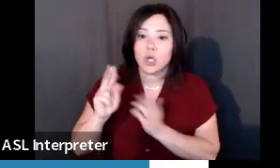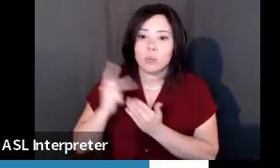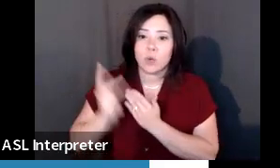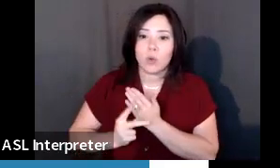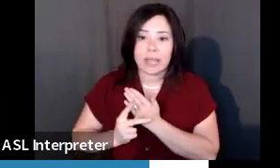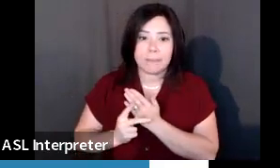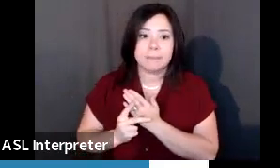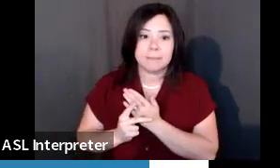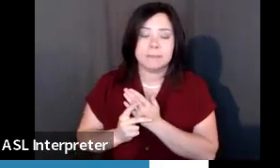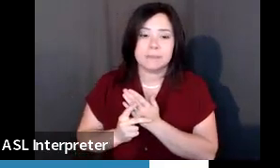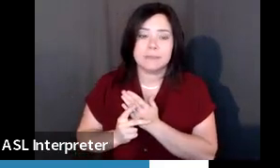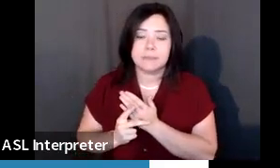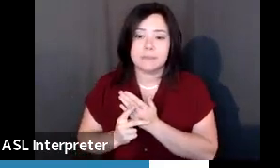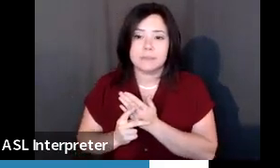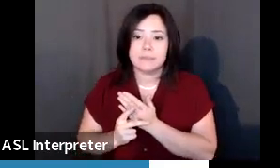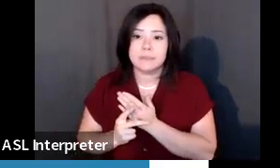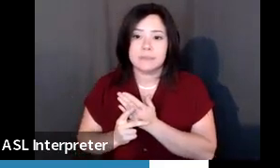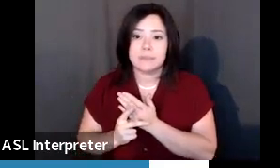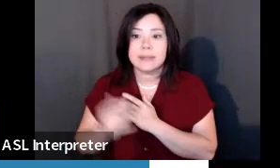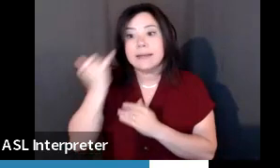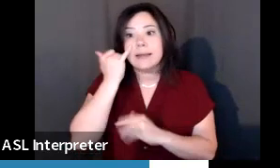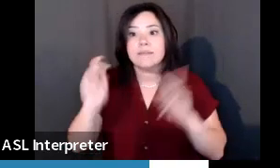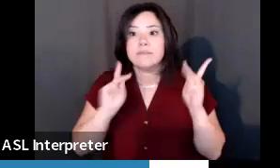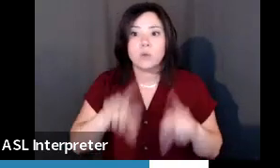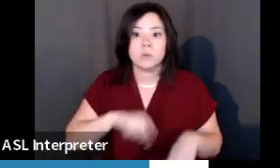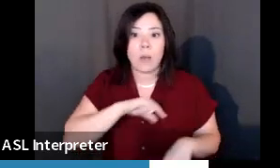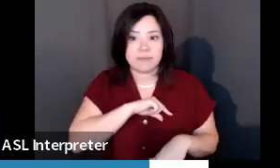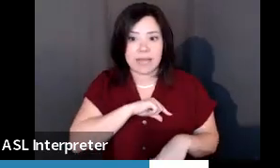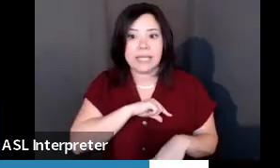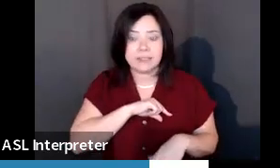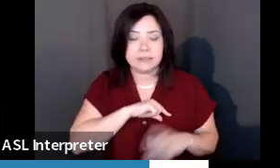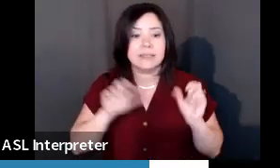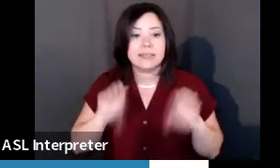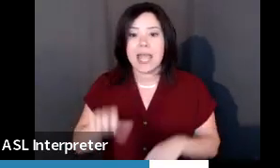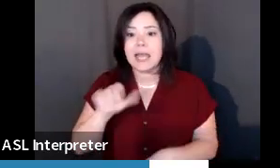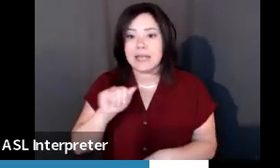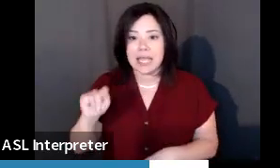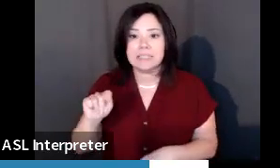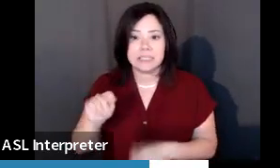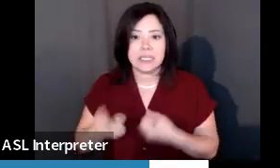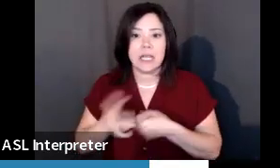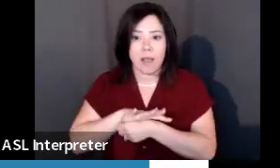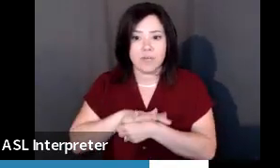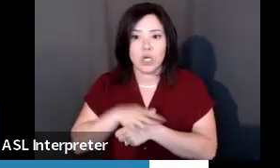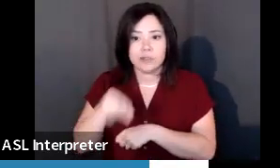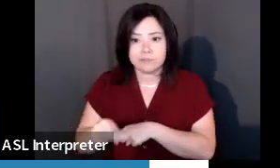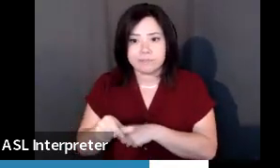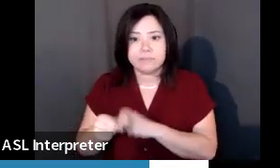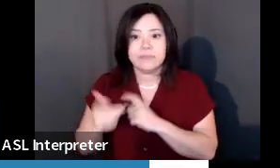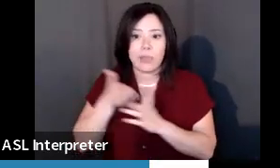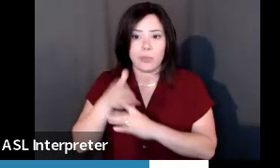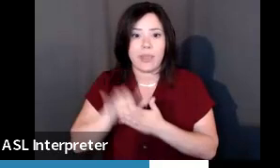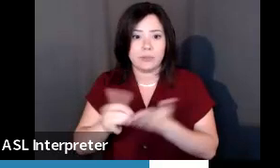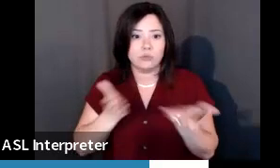often, if folks qualify, people can often get assistive technology covered through that